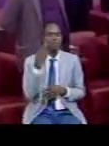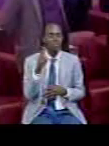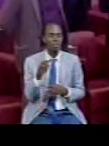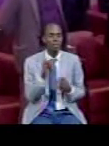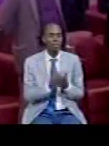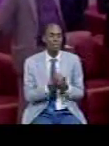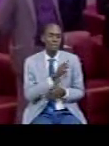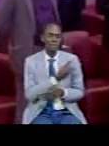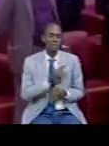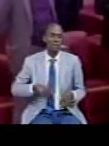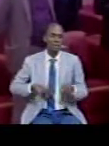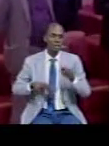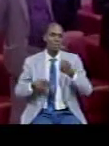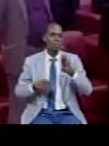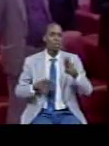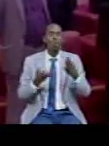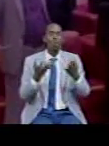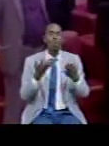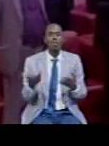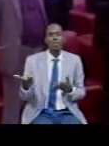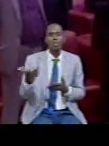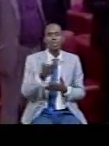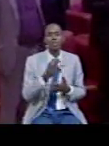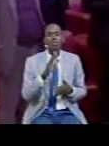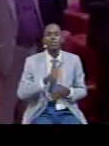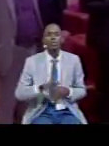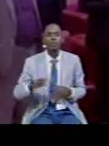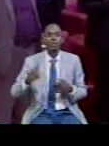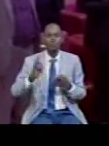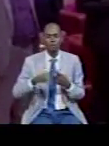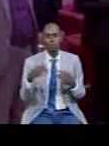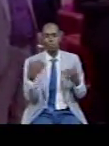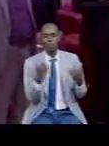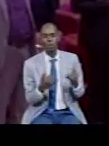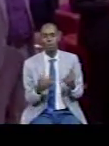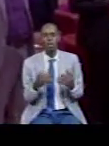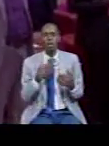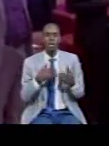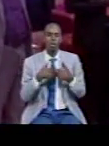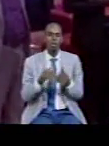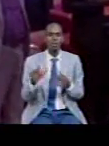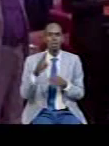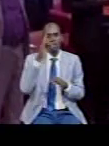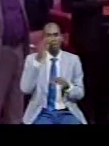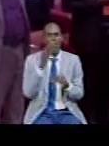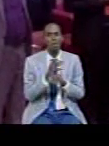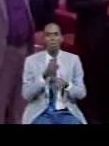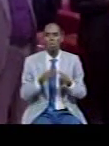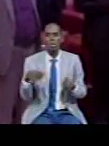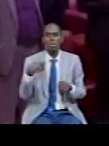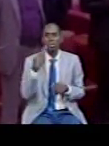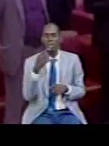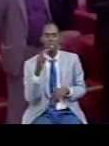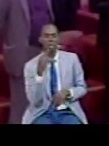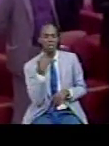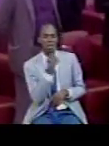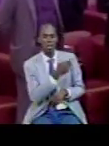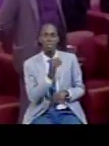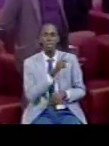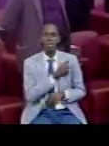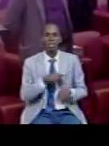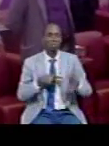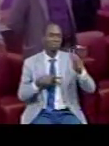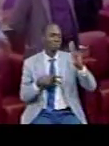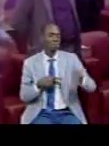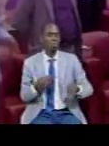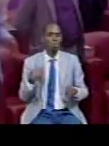no, if it be so, the God who we serve is able to deliver us. The promise of God is very sure. If you